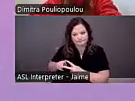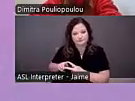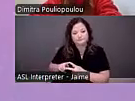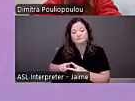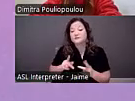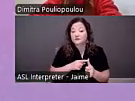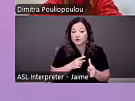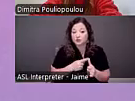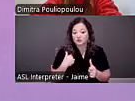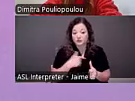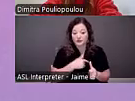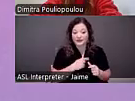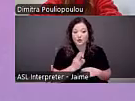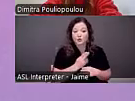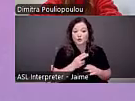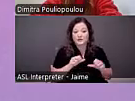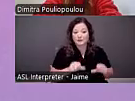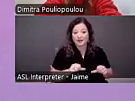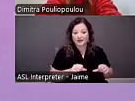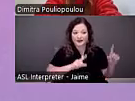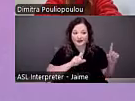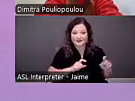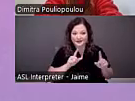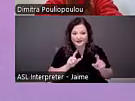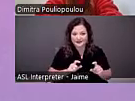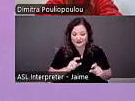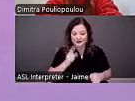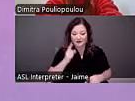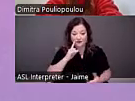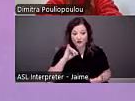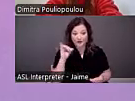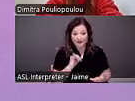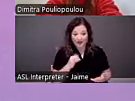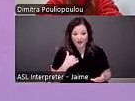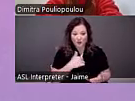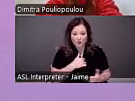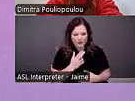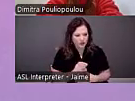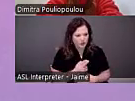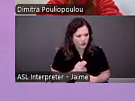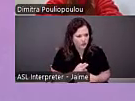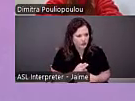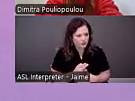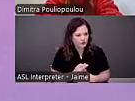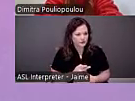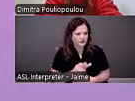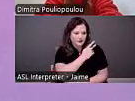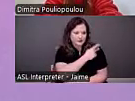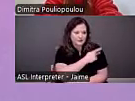testing. And to do that, we used an iterative patient co-design,